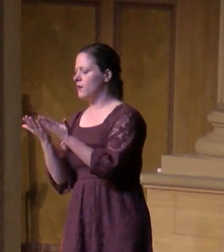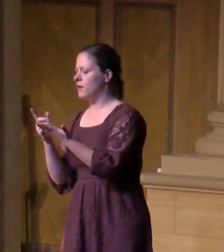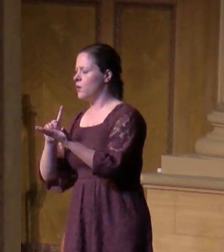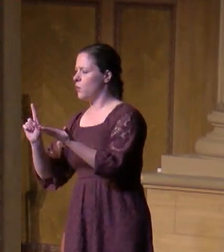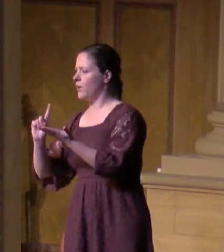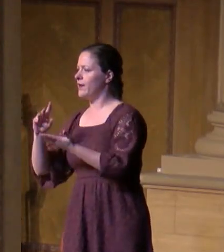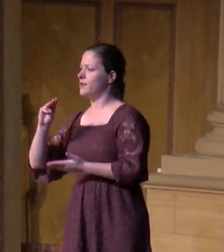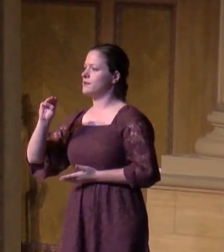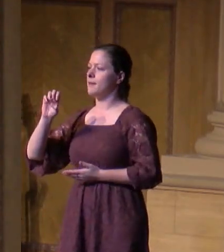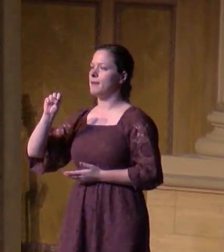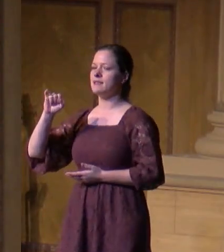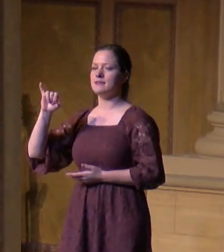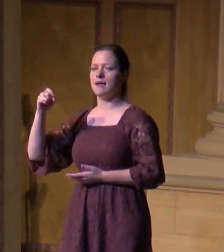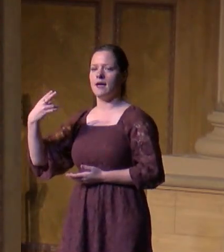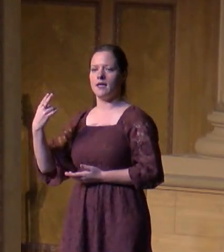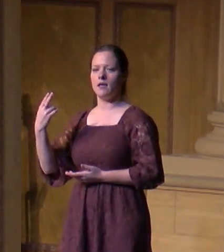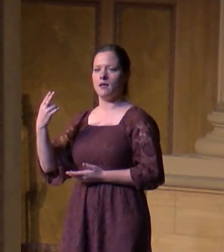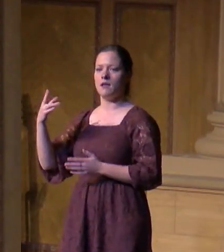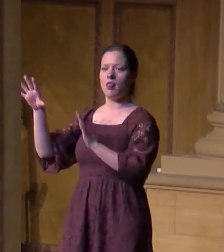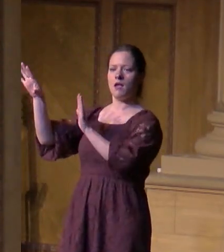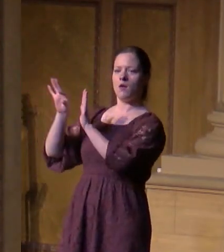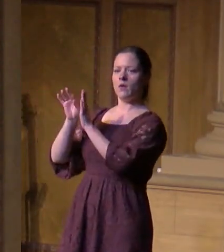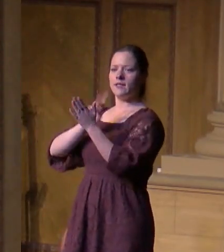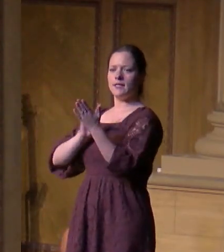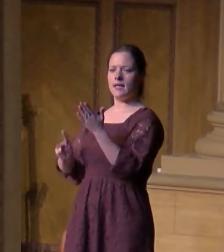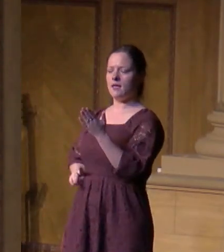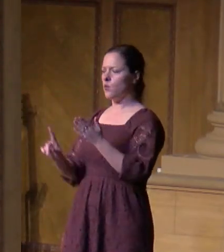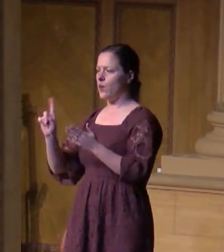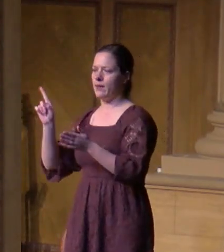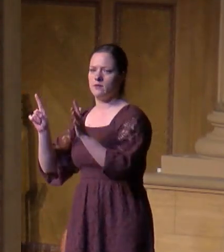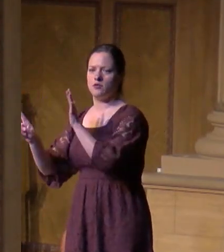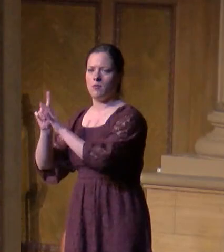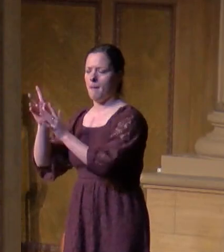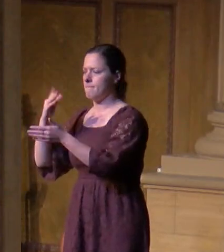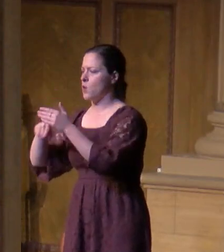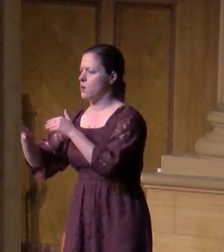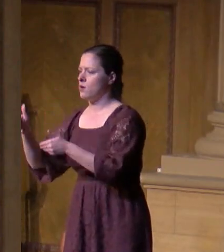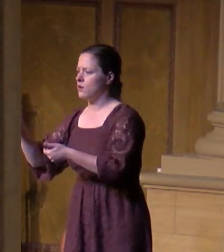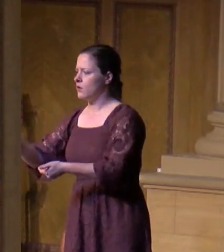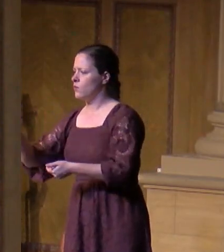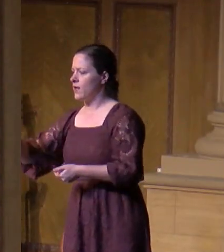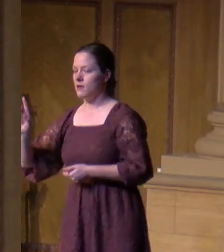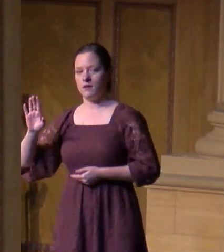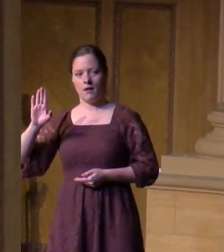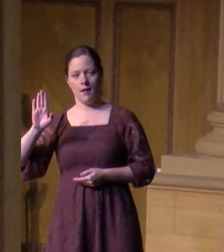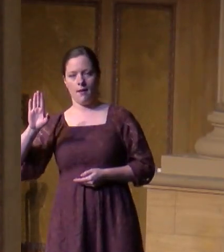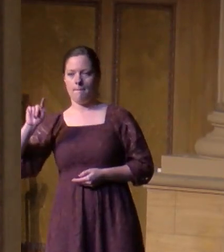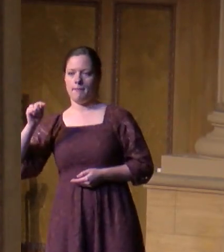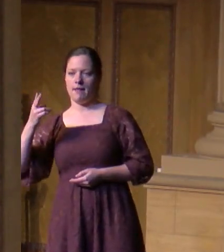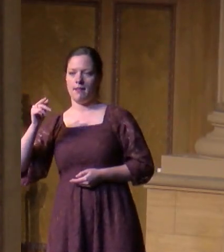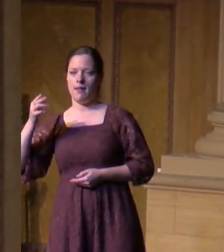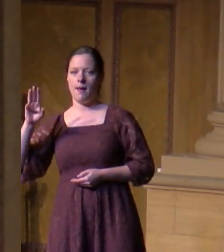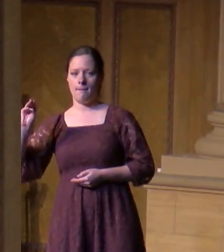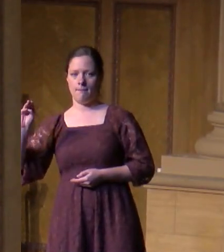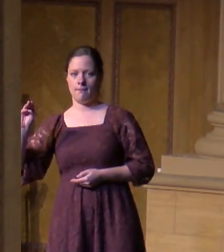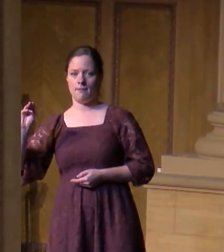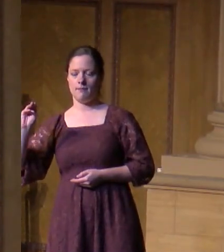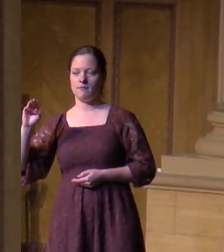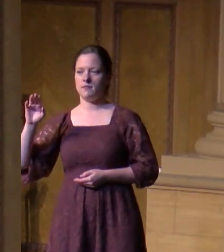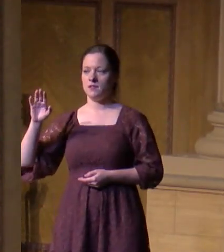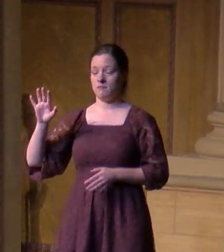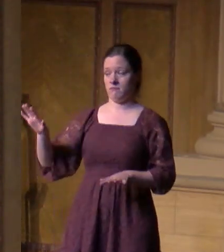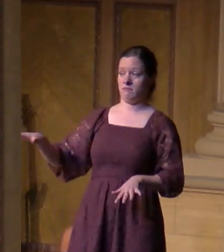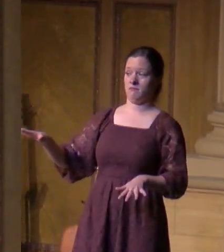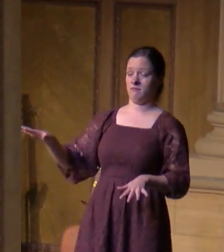where is the messiah where is the anointed king supposed to be born and they say in Bethlehem which would have